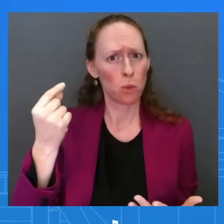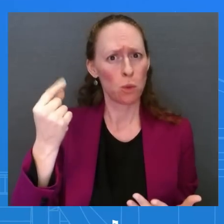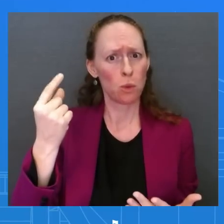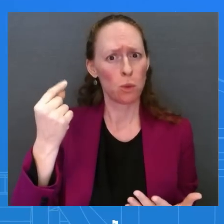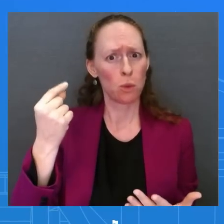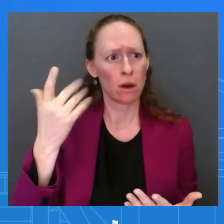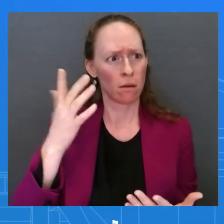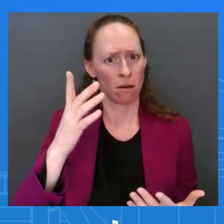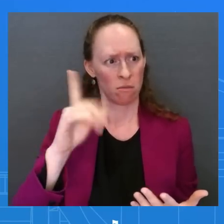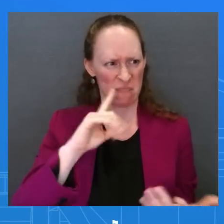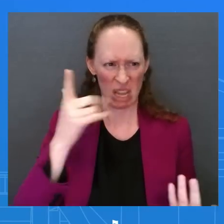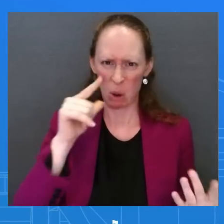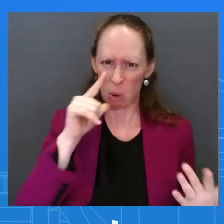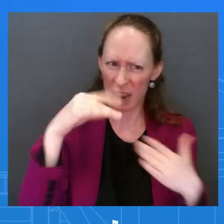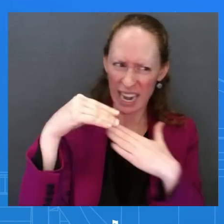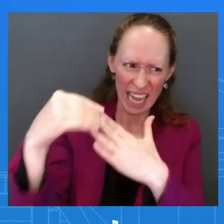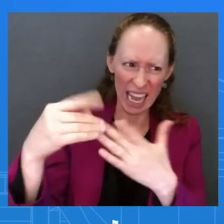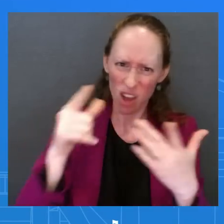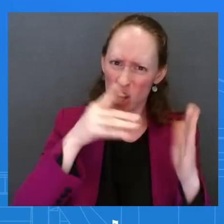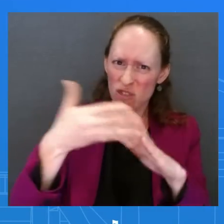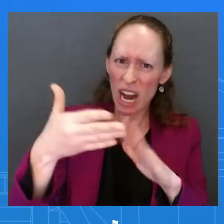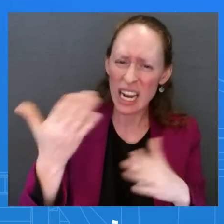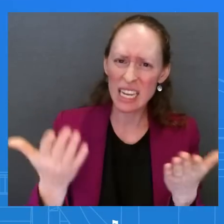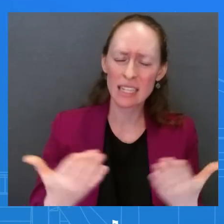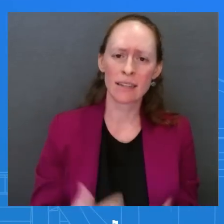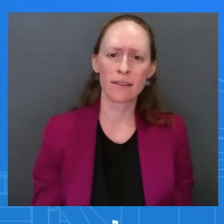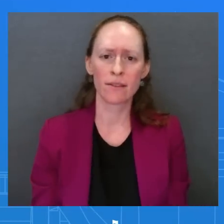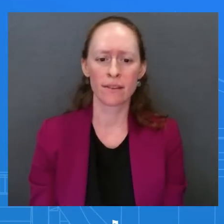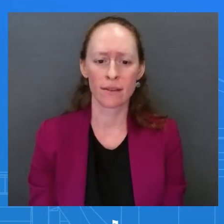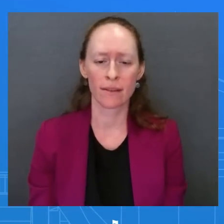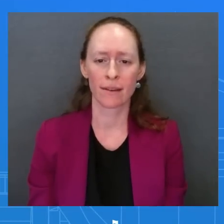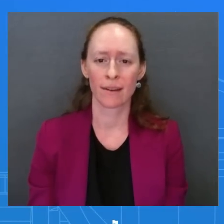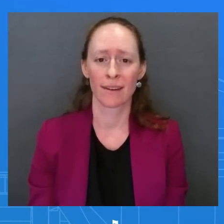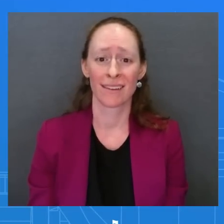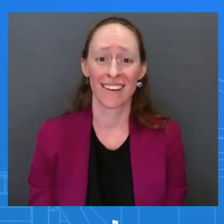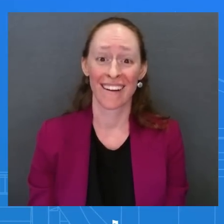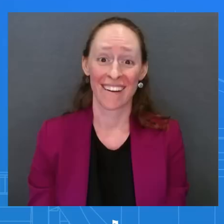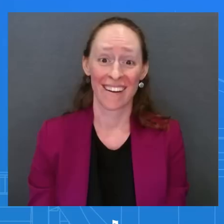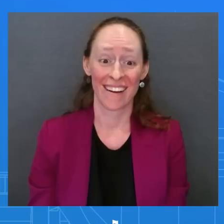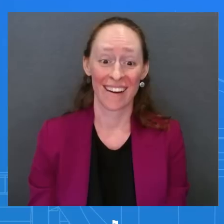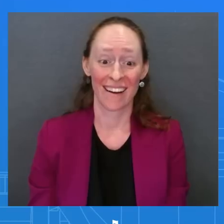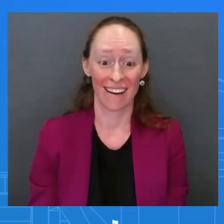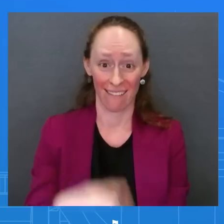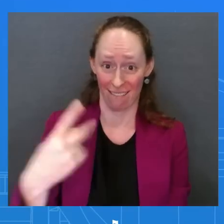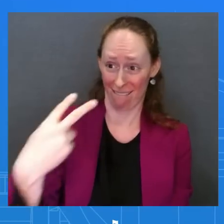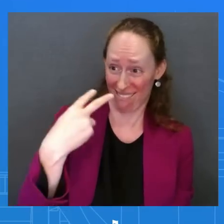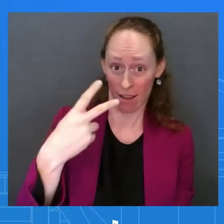I don't normally associate with monitoring nuclear activity. Something that clicks, you know, in different ways.